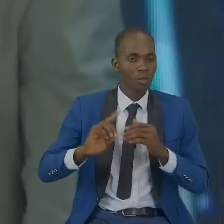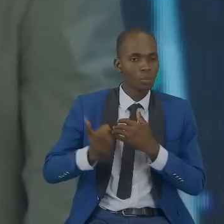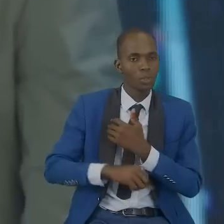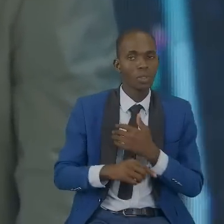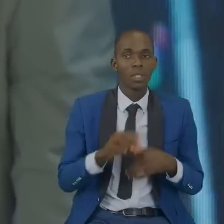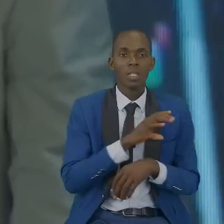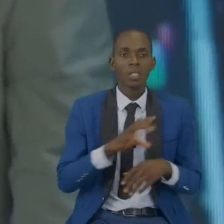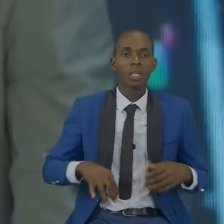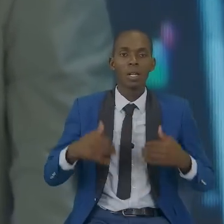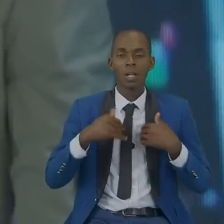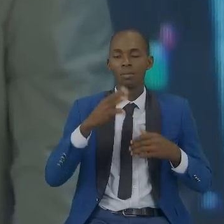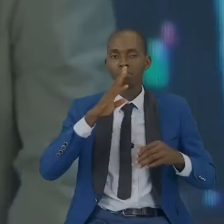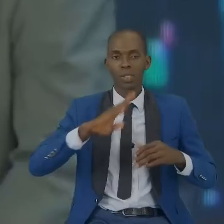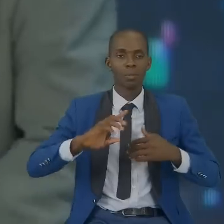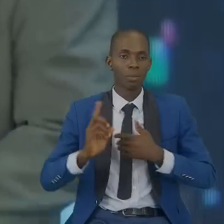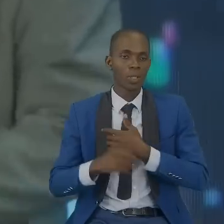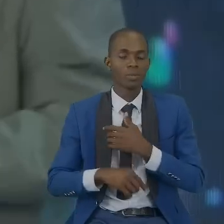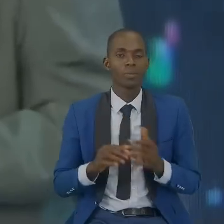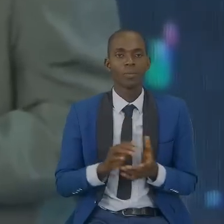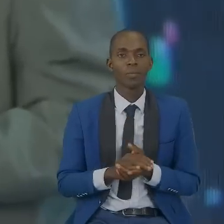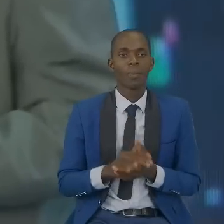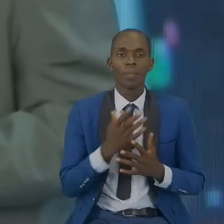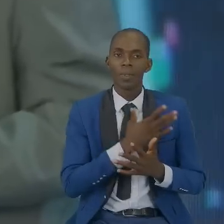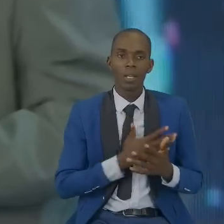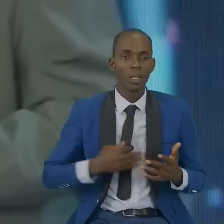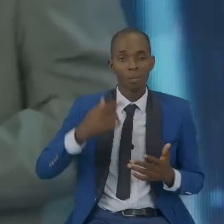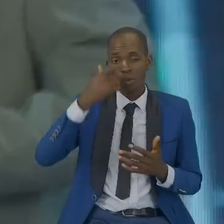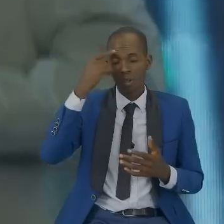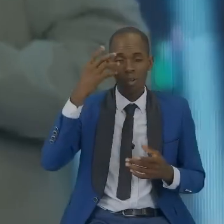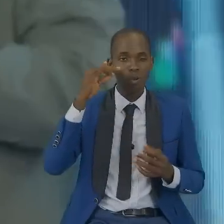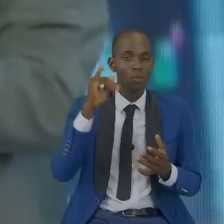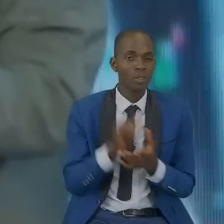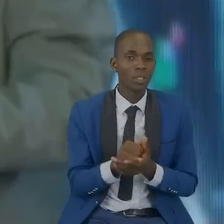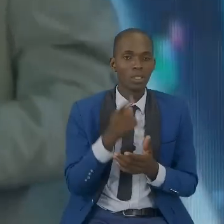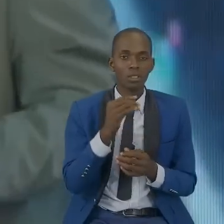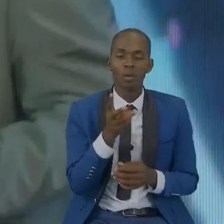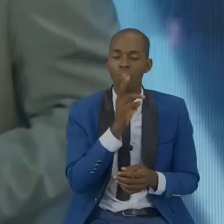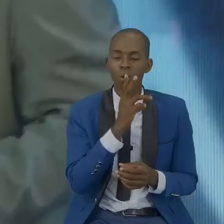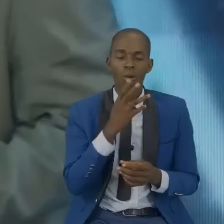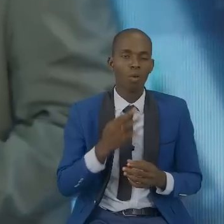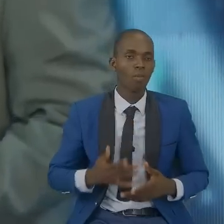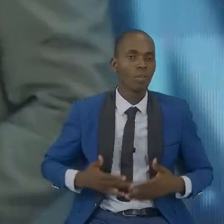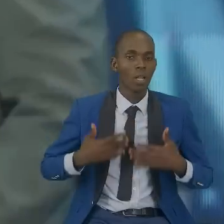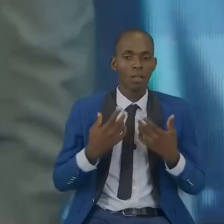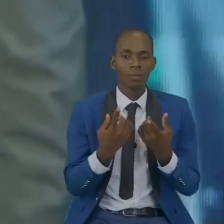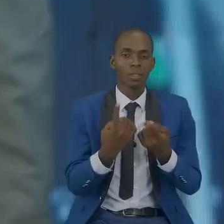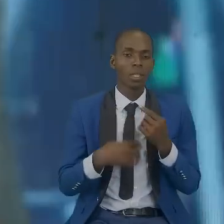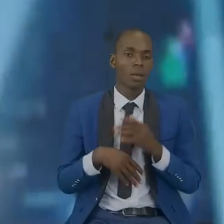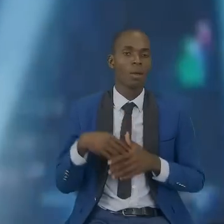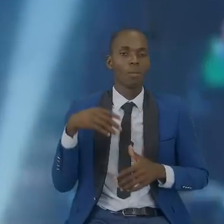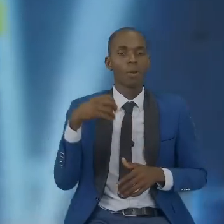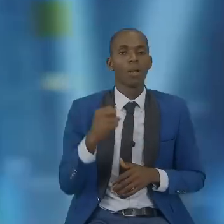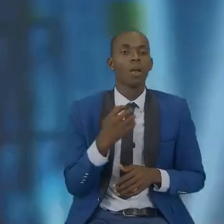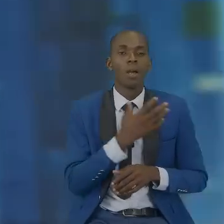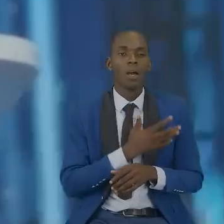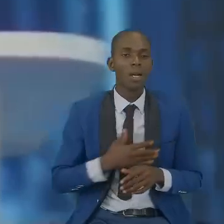been smitten. And because of that, the water of life comes out, and it becomes